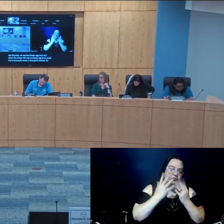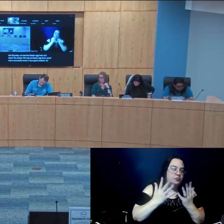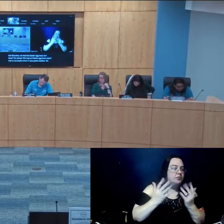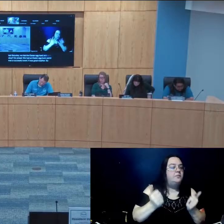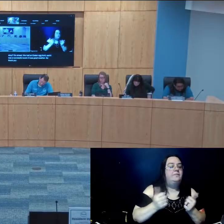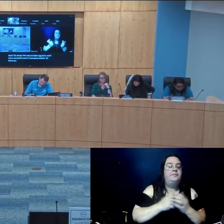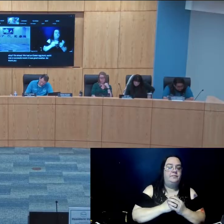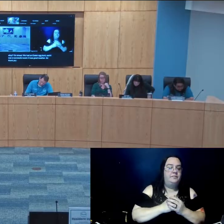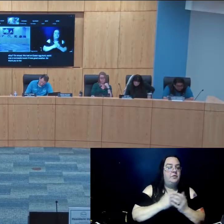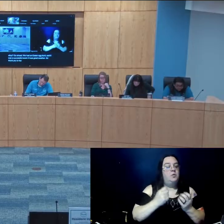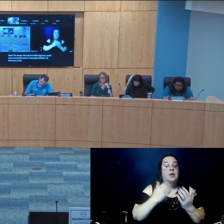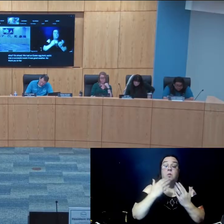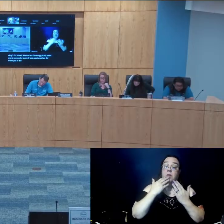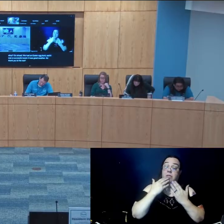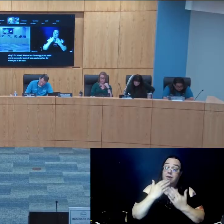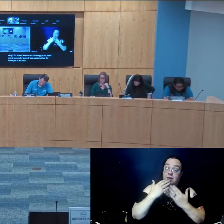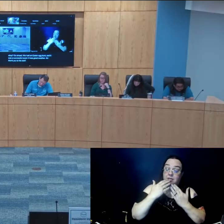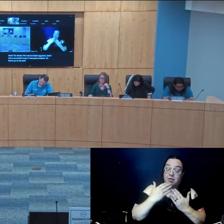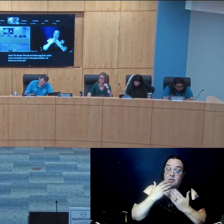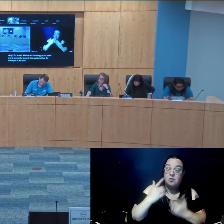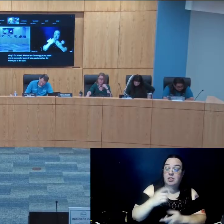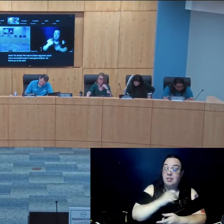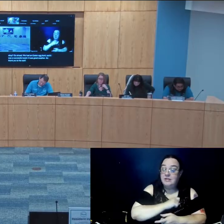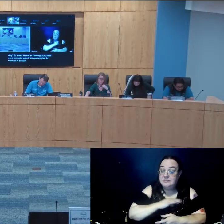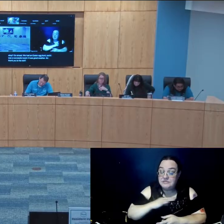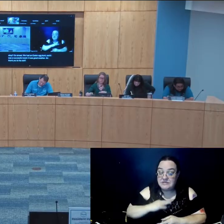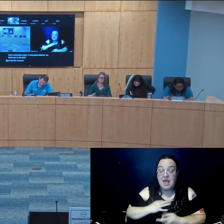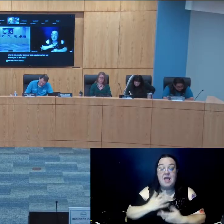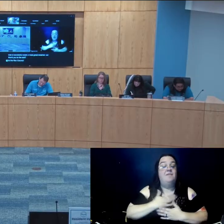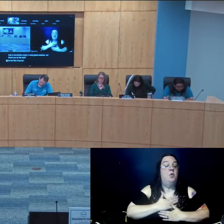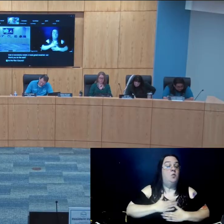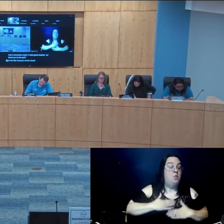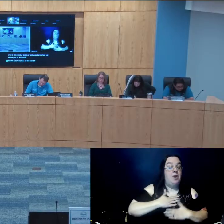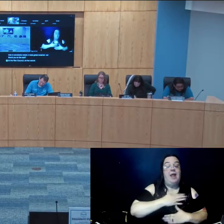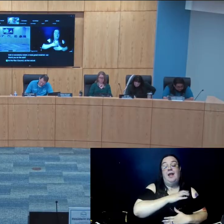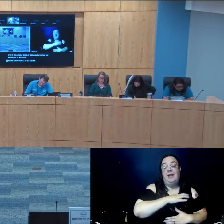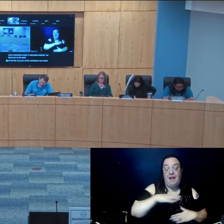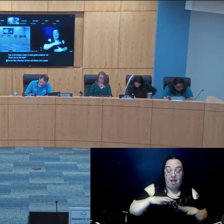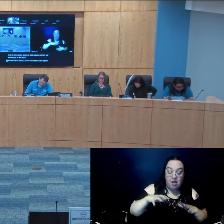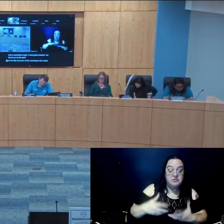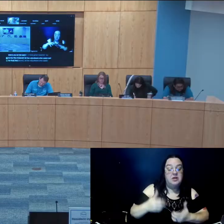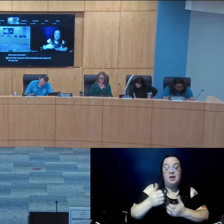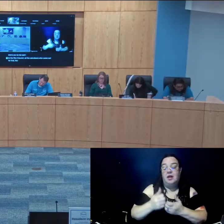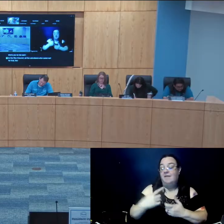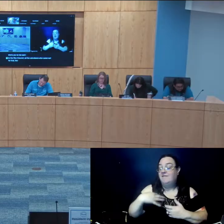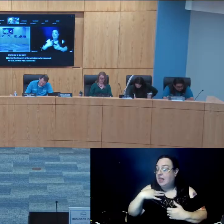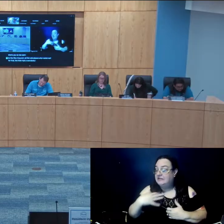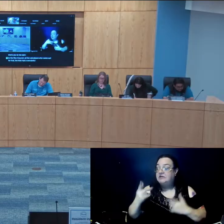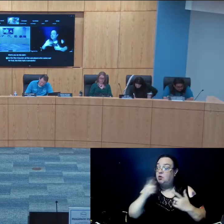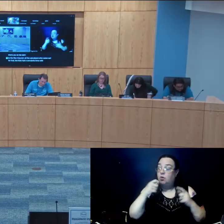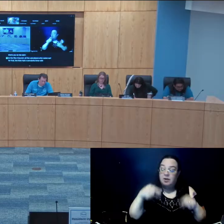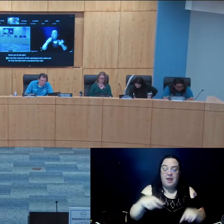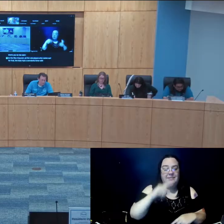to the staff, to the Rec Council, all the volunteers who came out for that. The kids had a wonderful time with